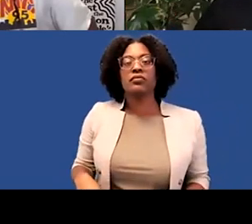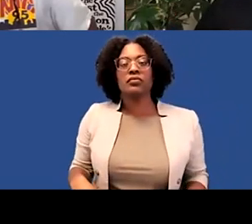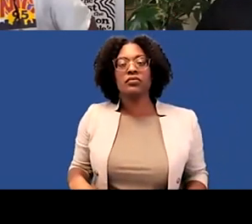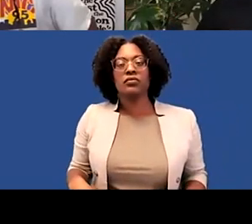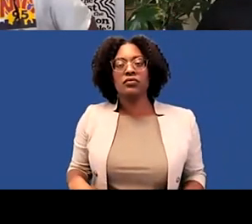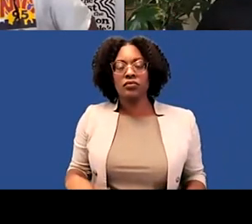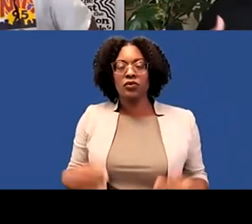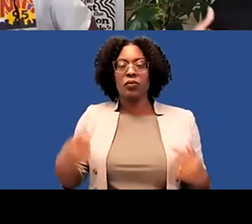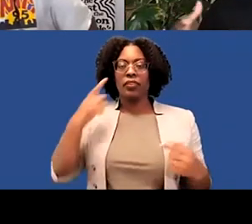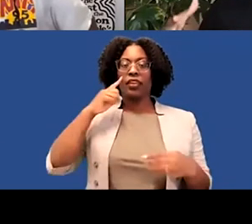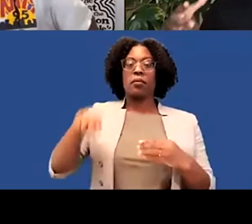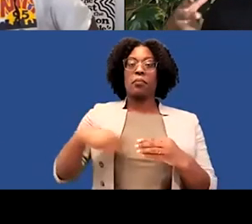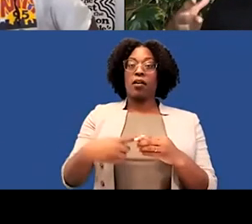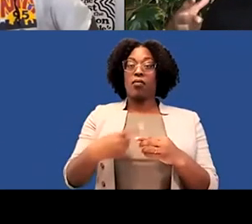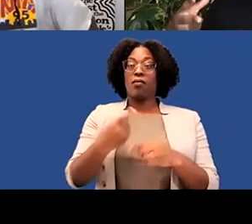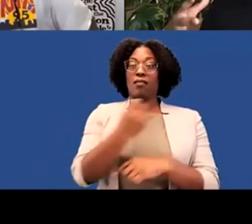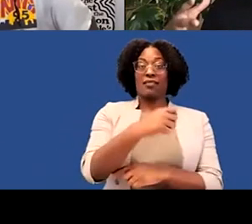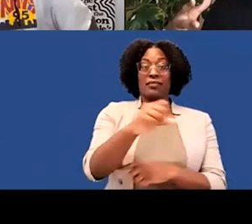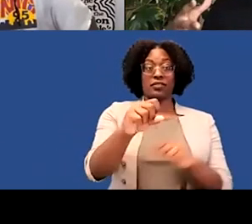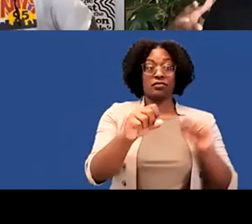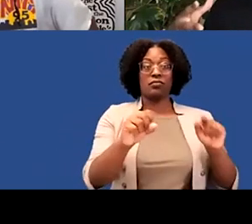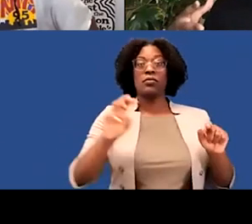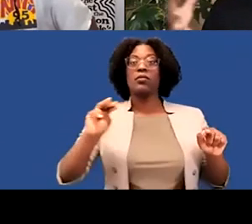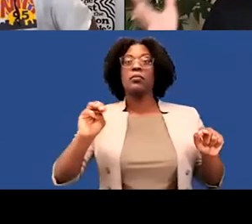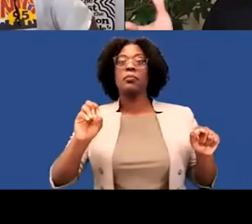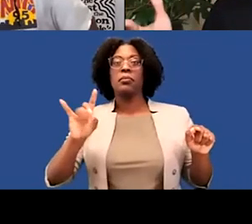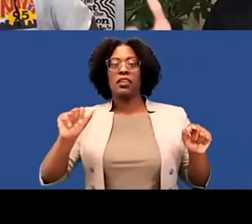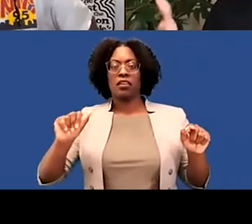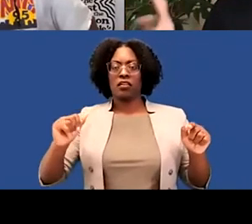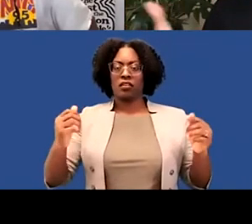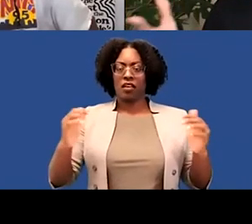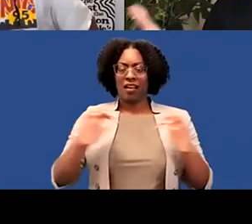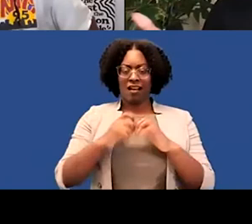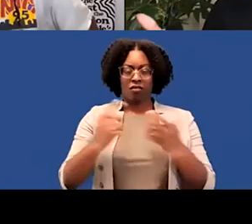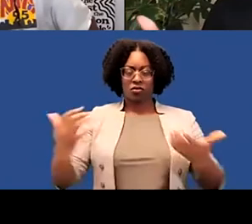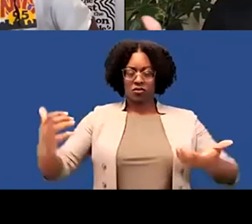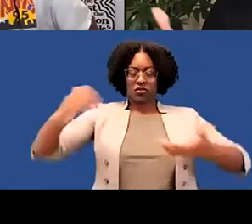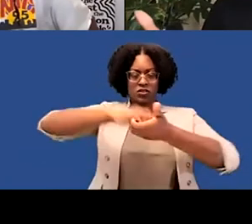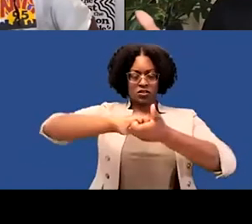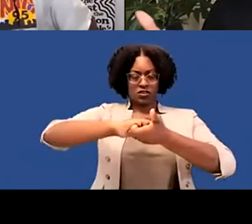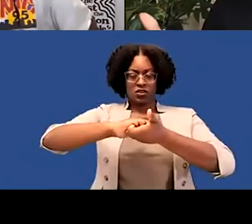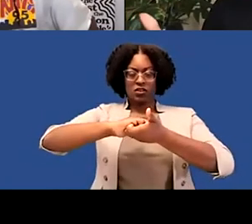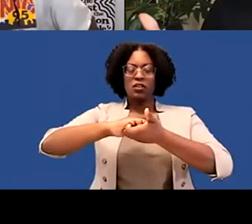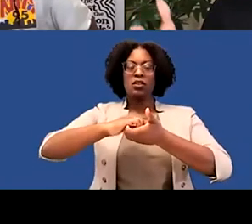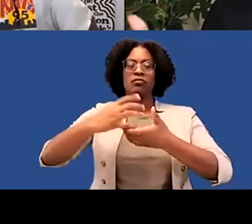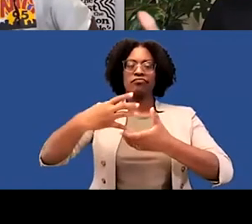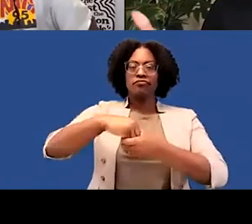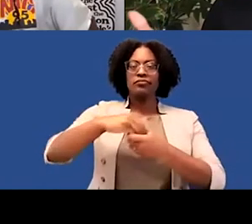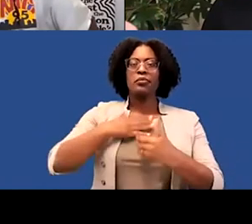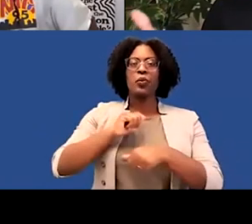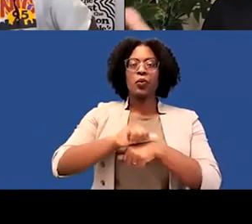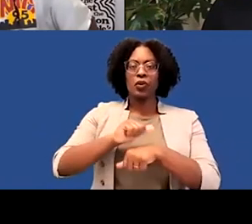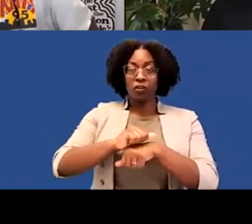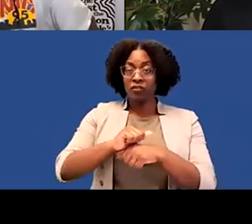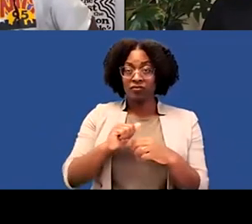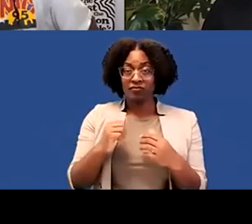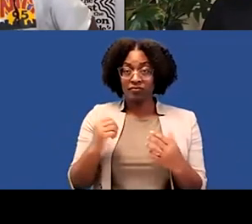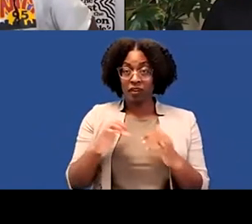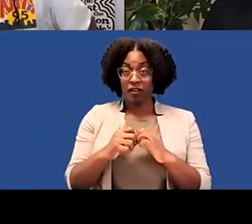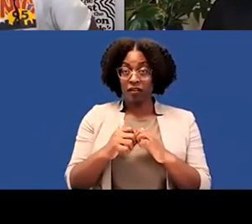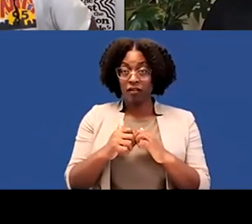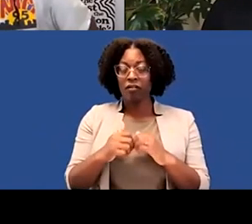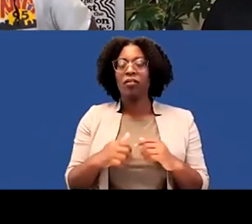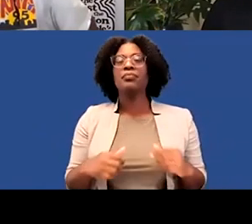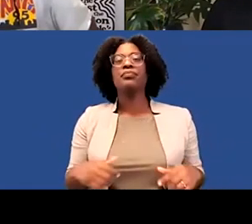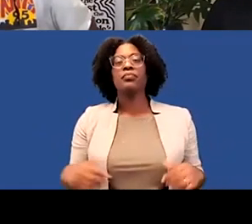in the media, it came from, there was a young trans teen who committed suicide